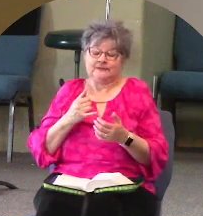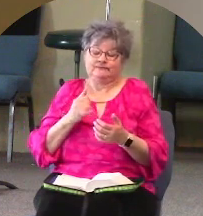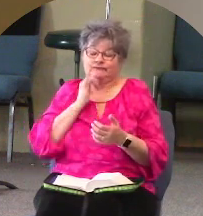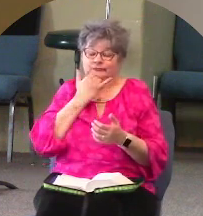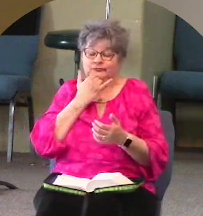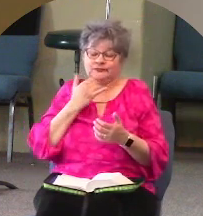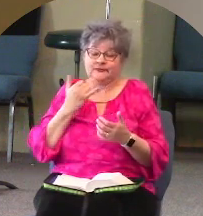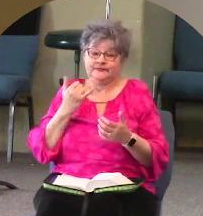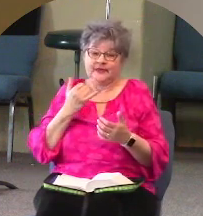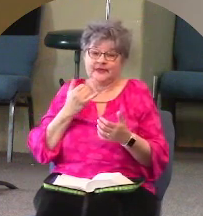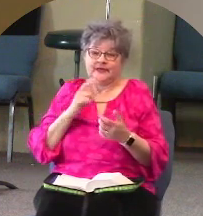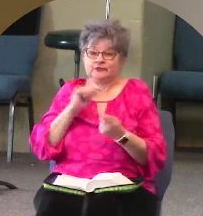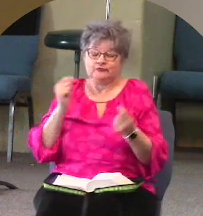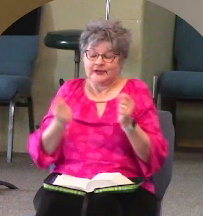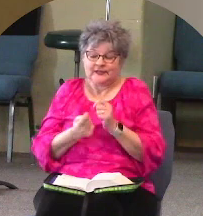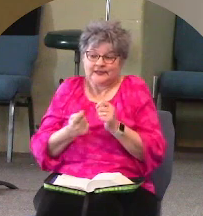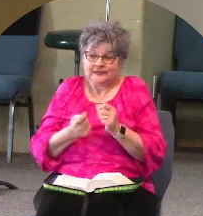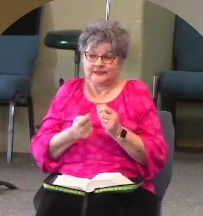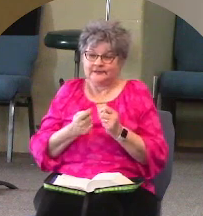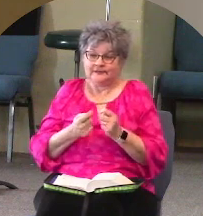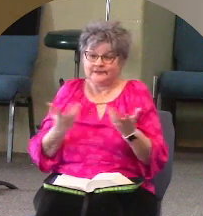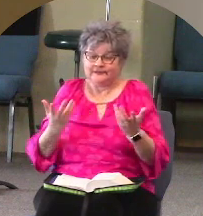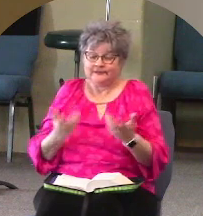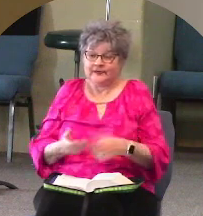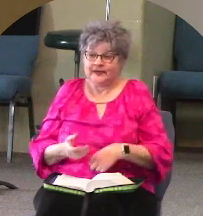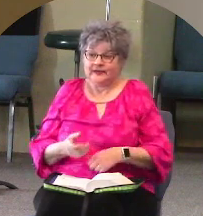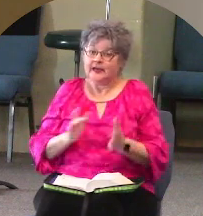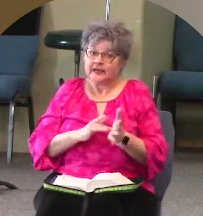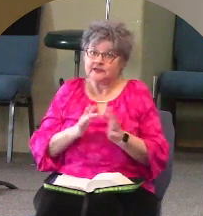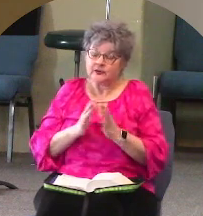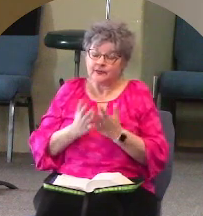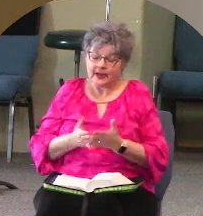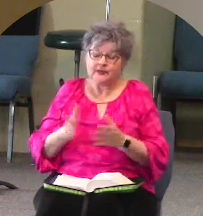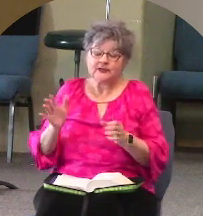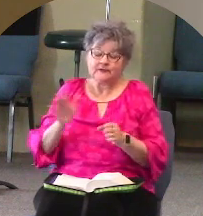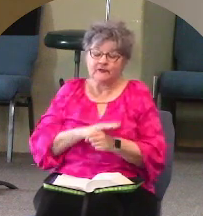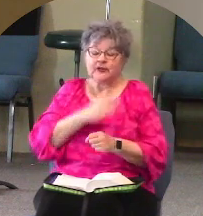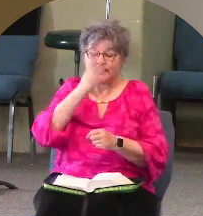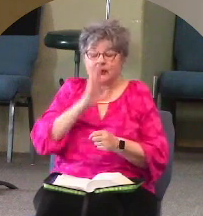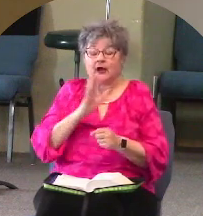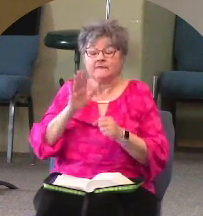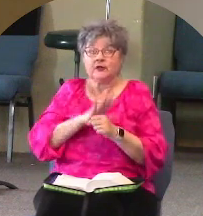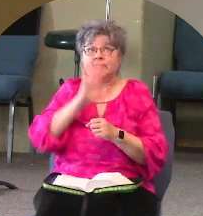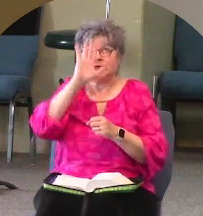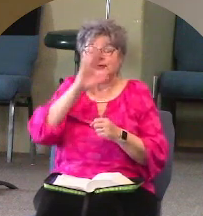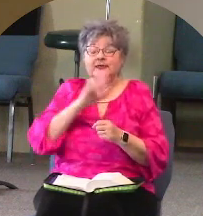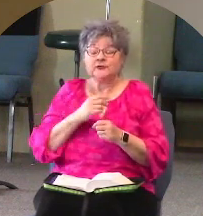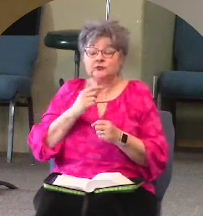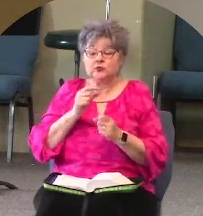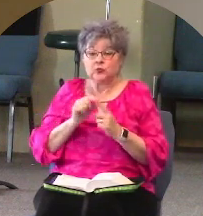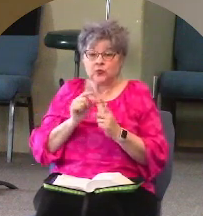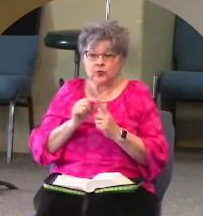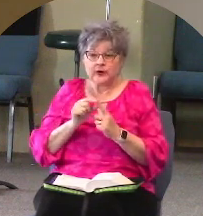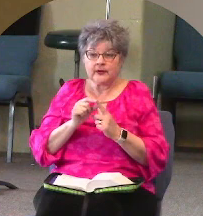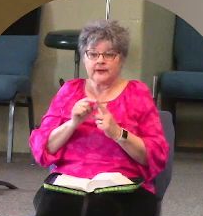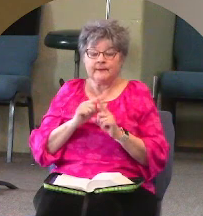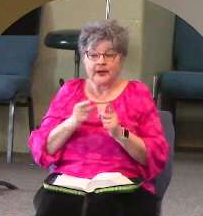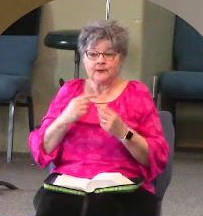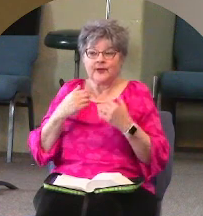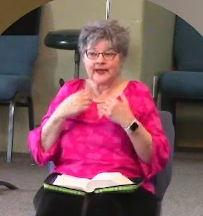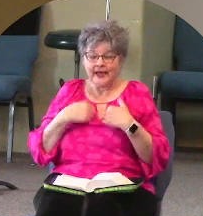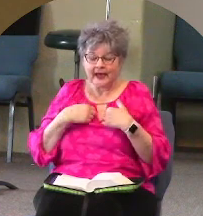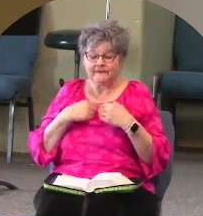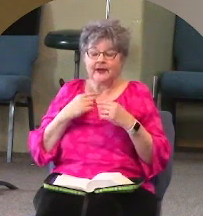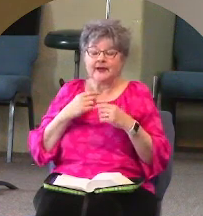Just in its translation, it's the Bible. It's fully God, fully His Word. But we have a better grasp